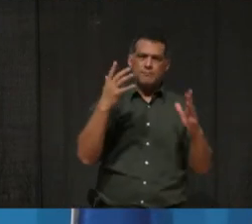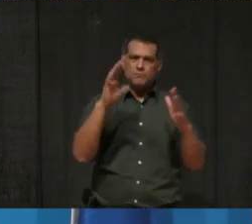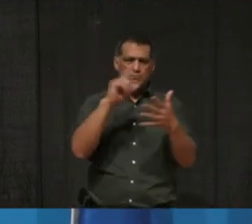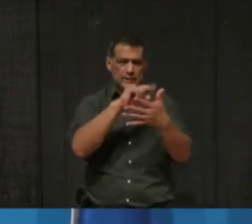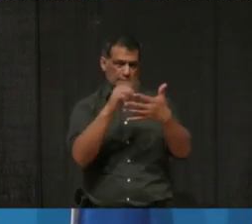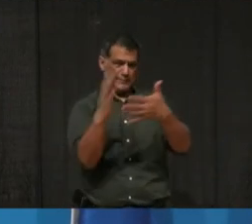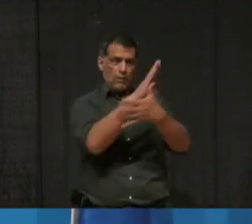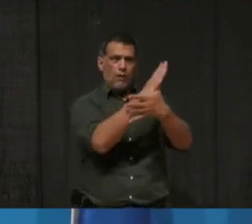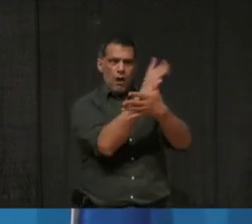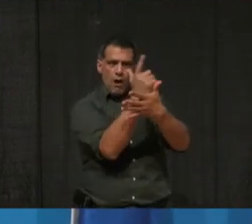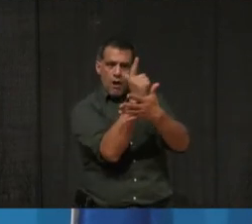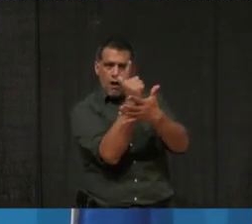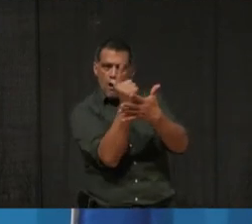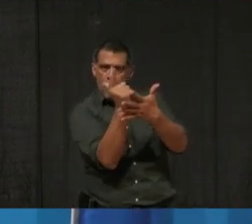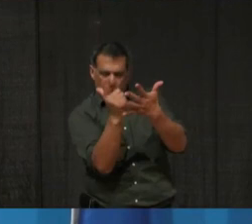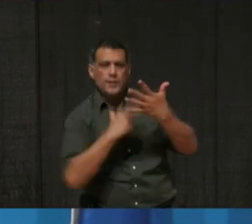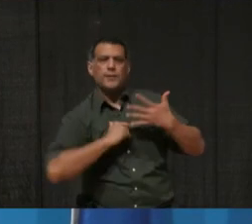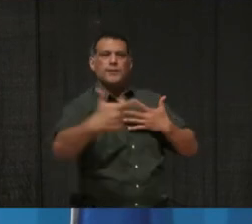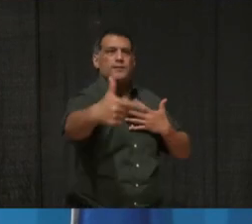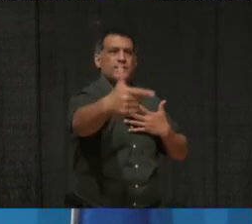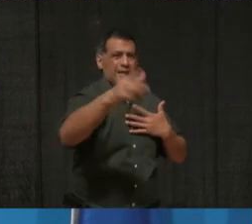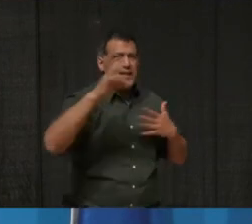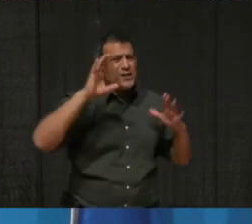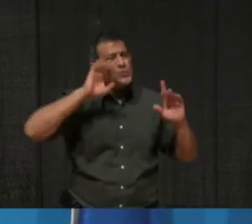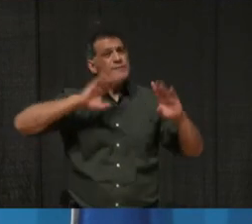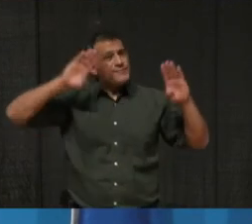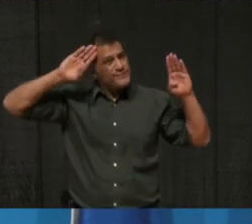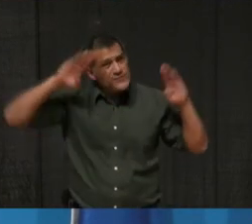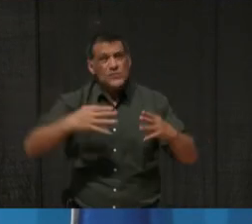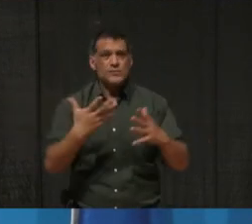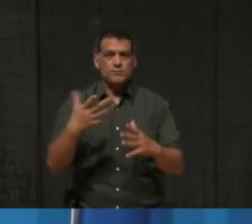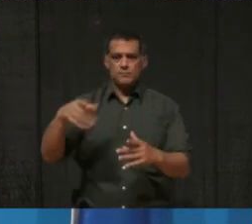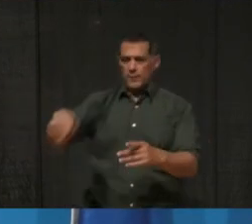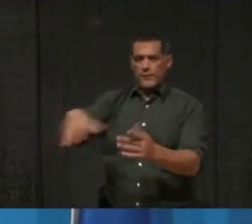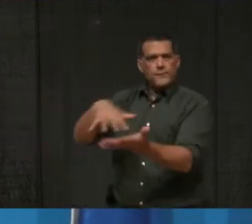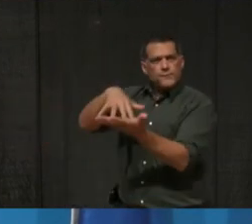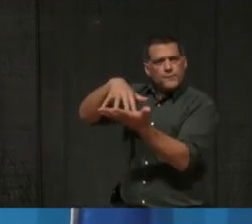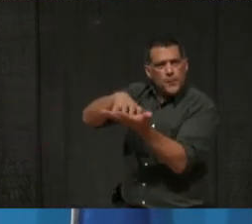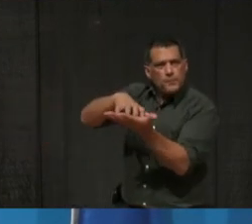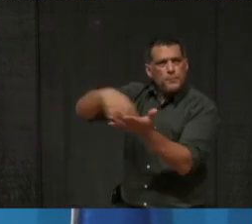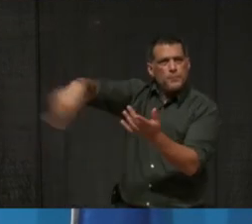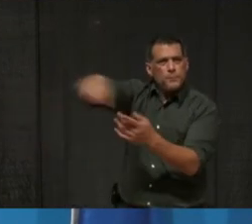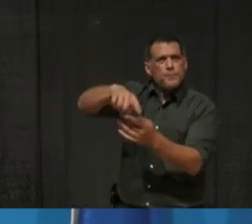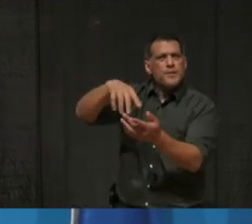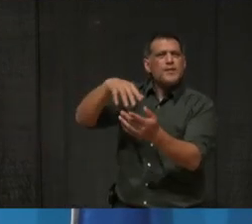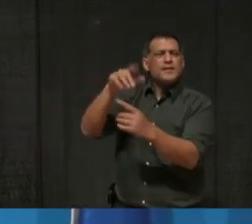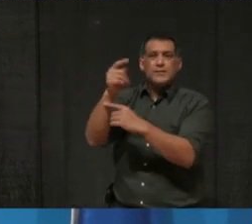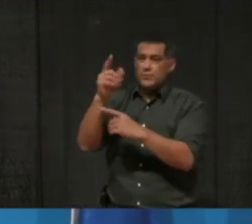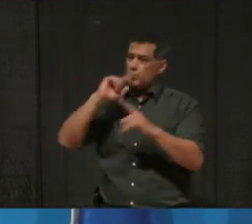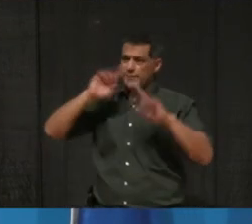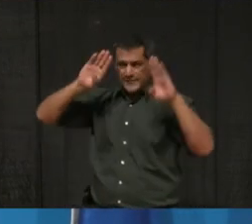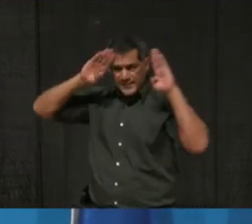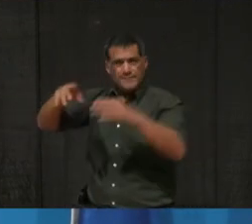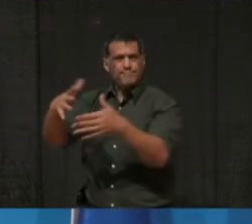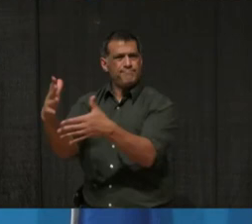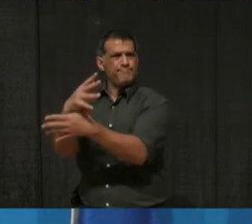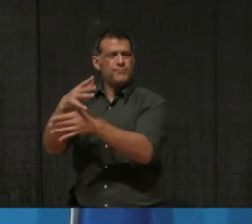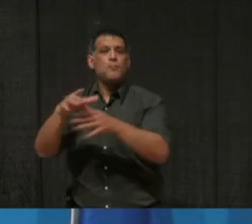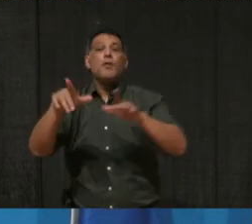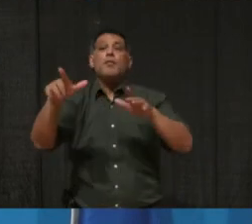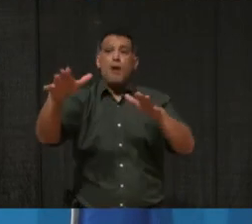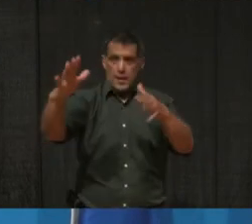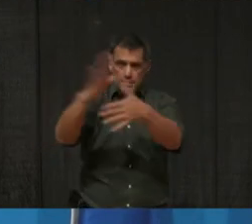vaccine arrives, because focusing on the most vulnerable among us is the right and ethical thing to do. I ask that in the